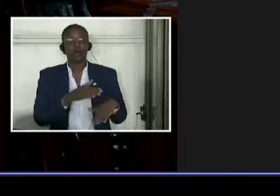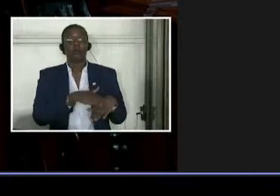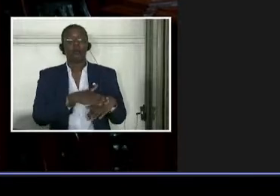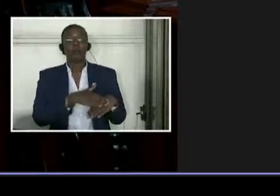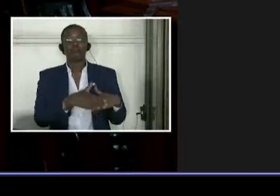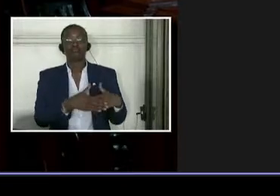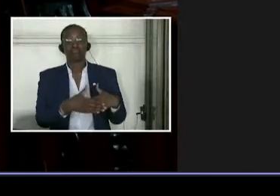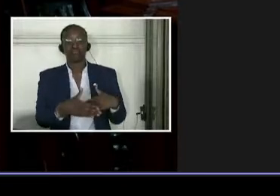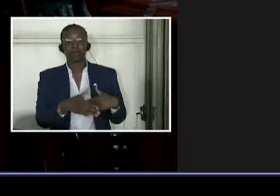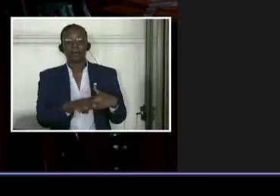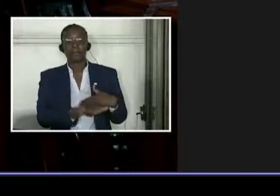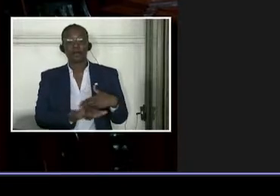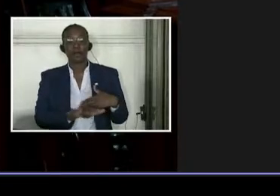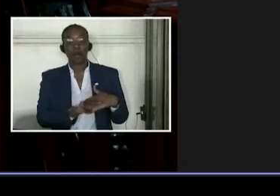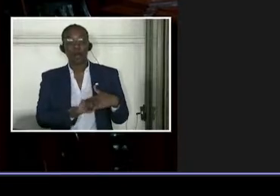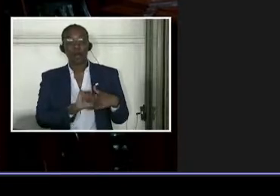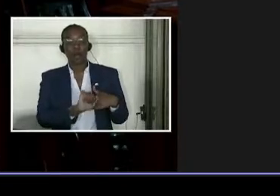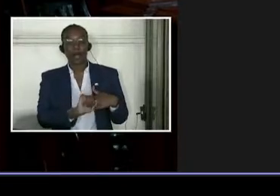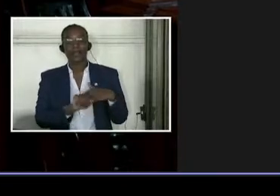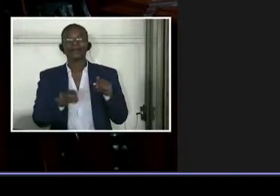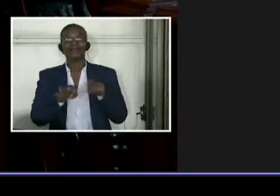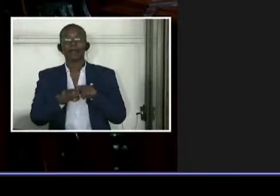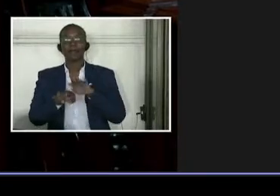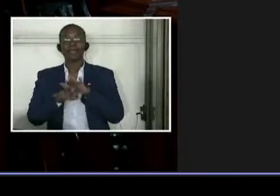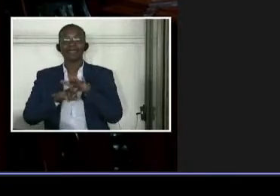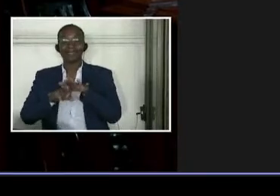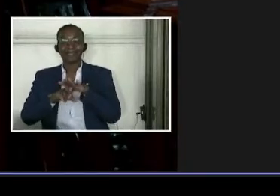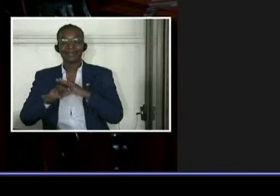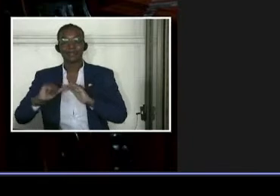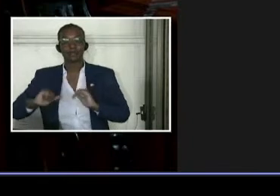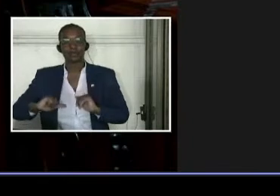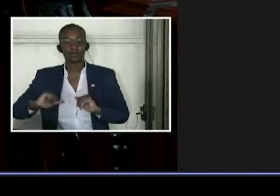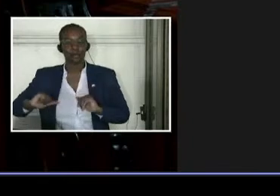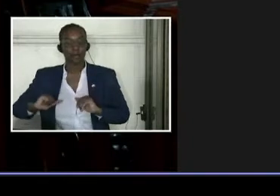hands to local and district municipalities